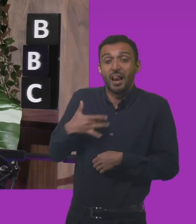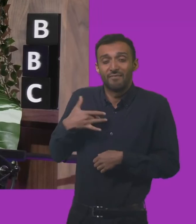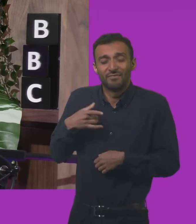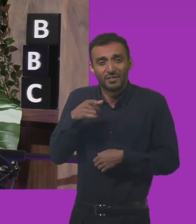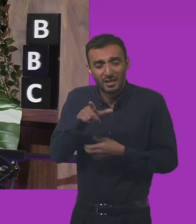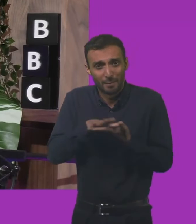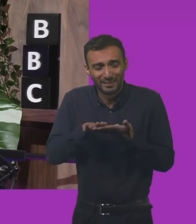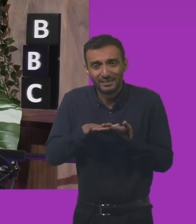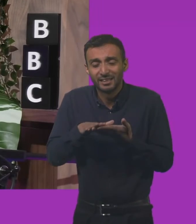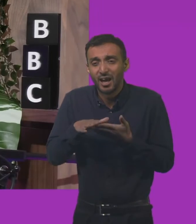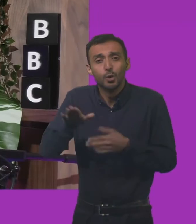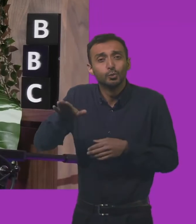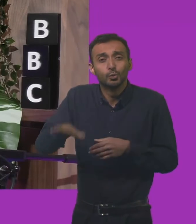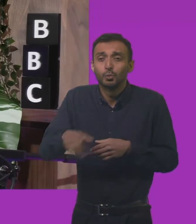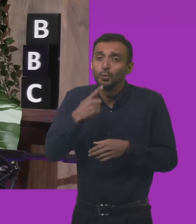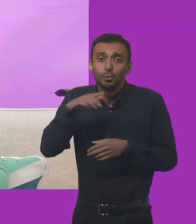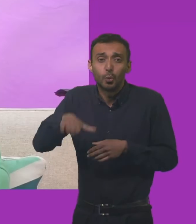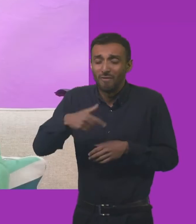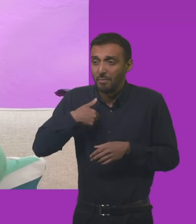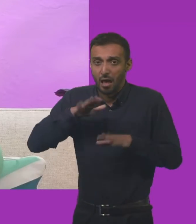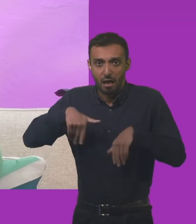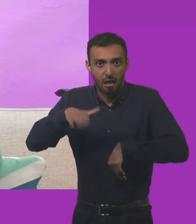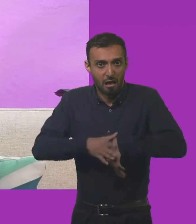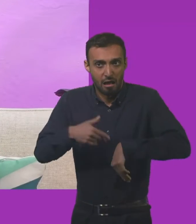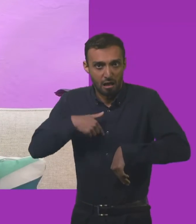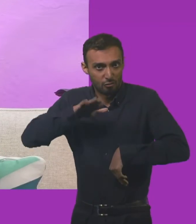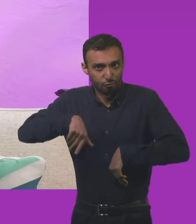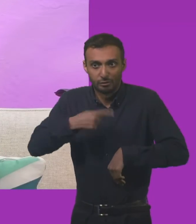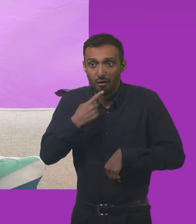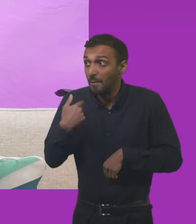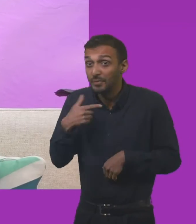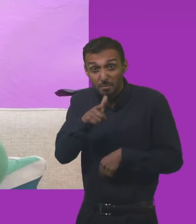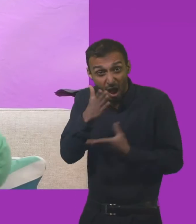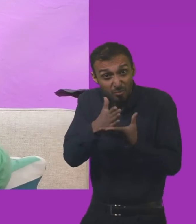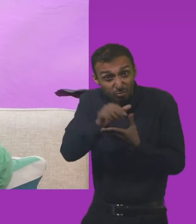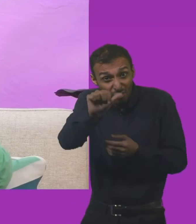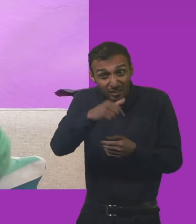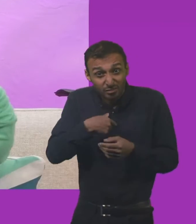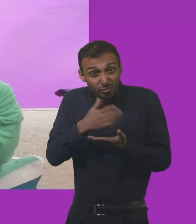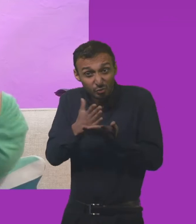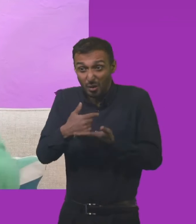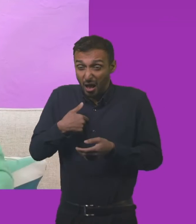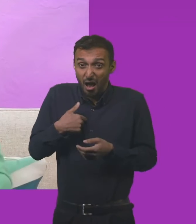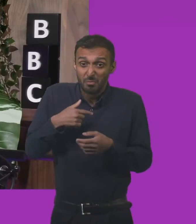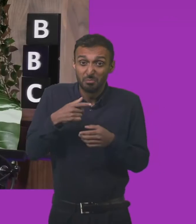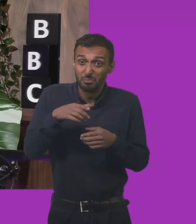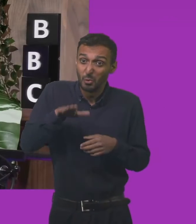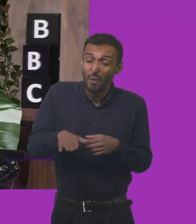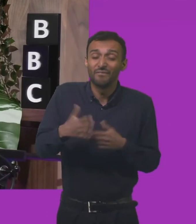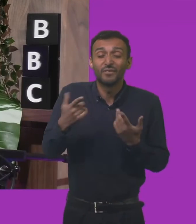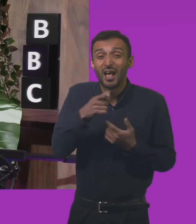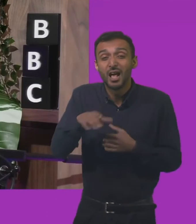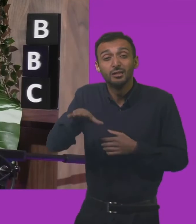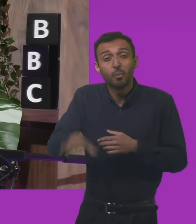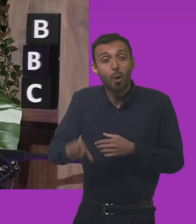dwarf? I just called someone a dwarf. I don't do it. That's not what I... But we are a dwarf. If a little person or whatever they